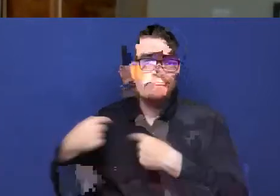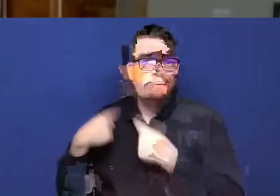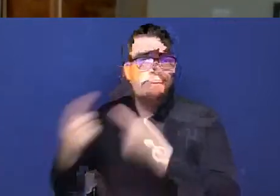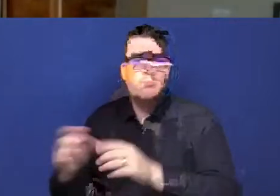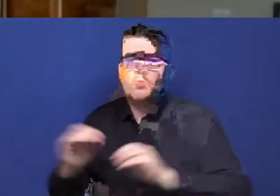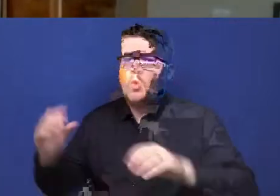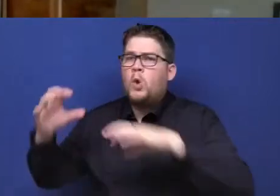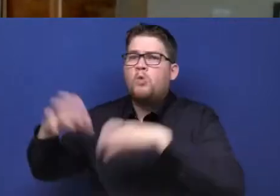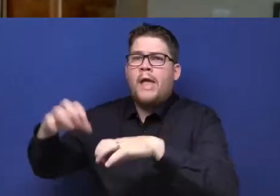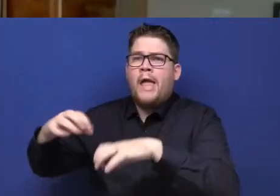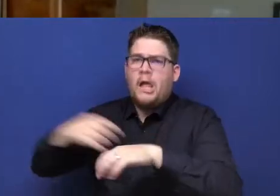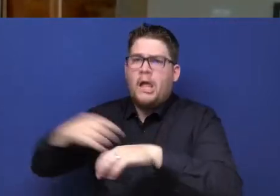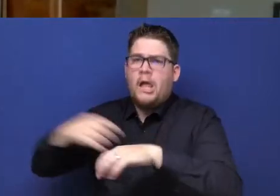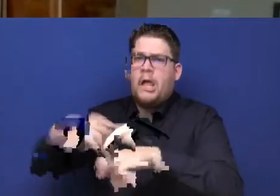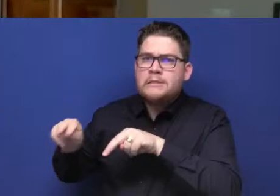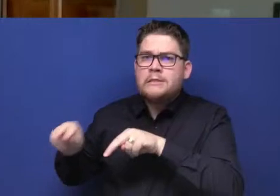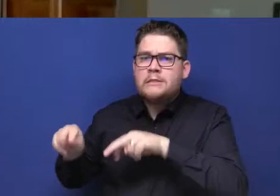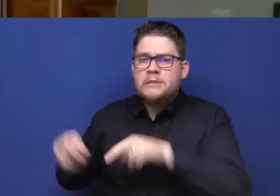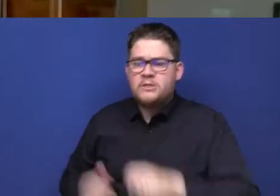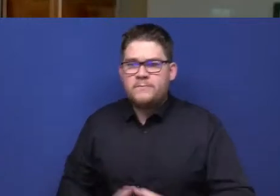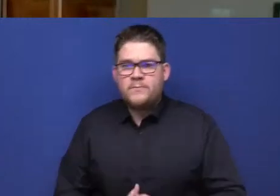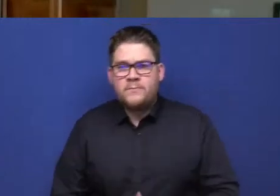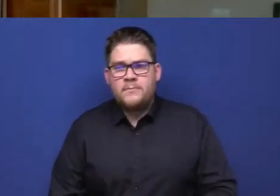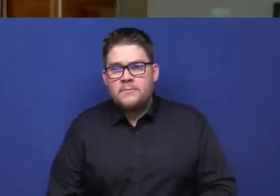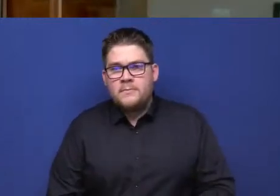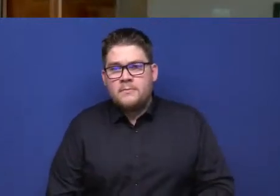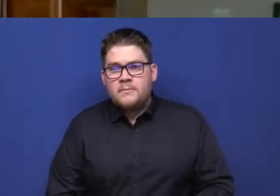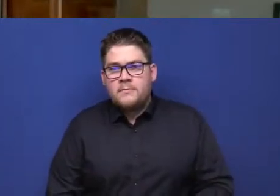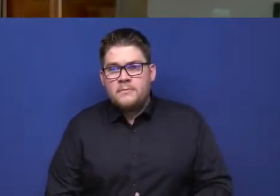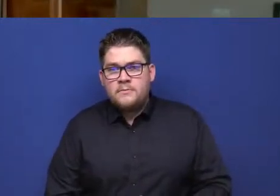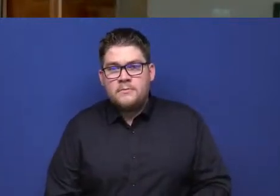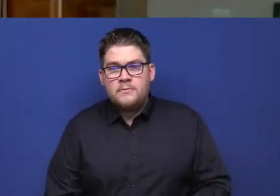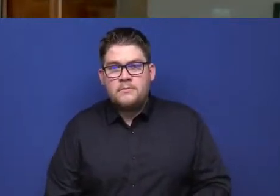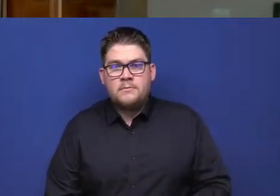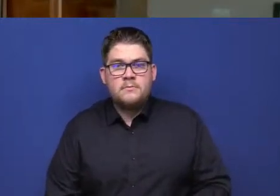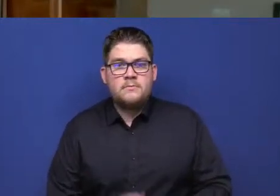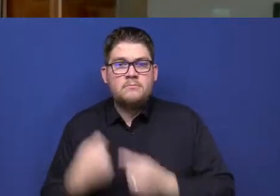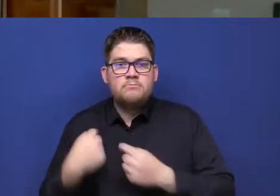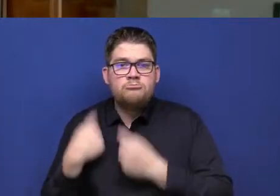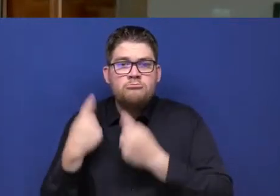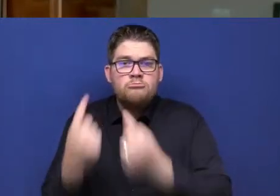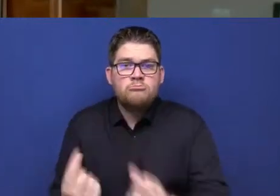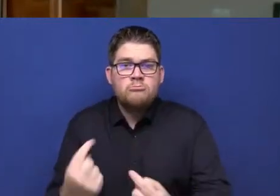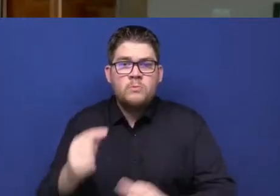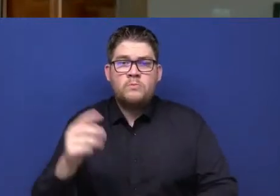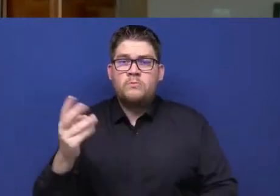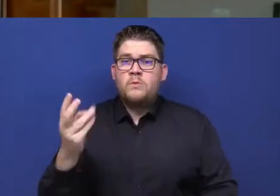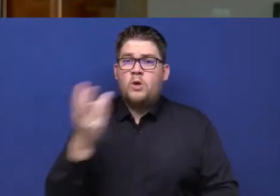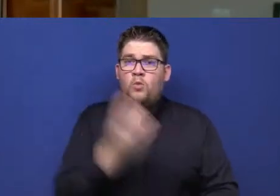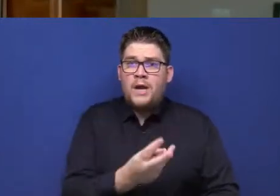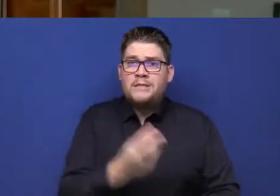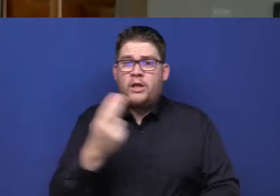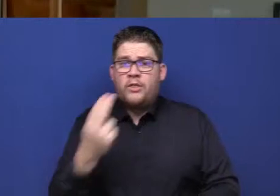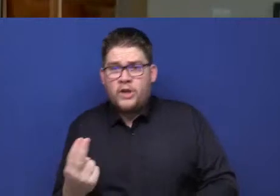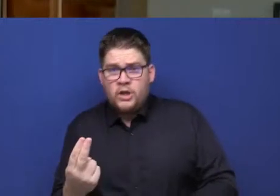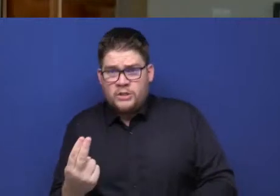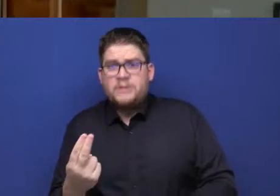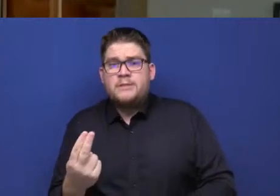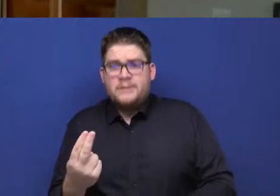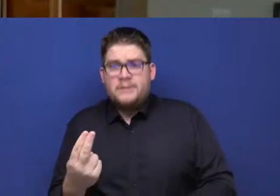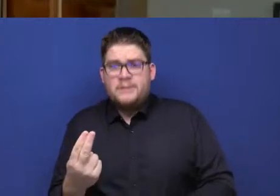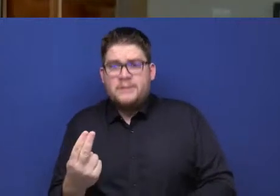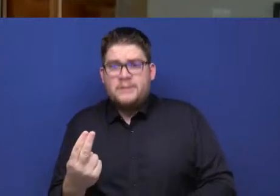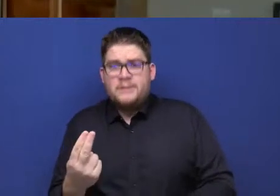but the outlook ahead is favorable. We're going to see a series of lows coming through the province that will bring lower temperatures,